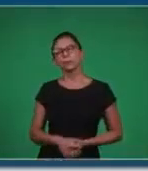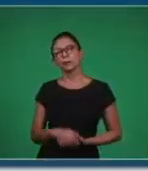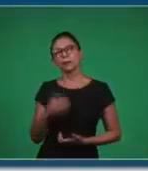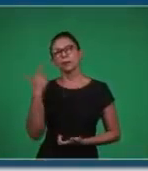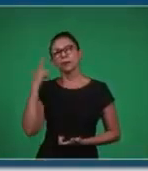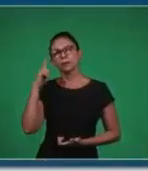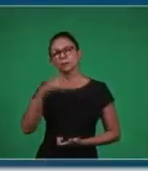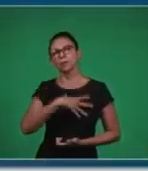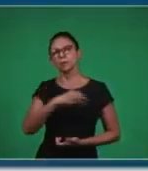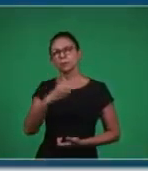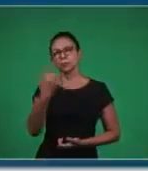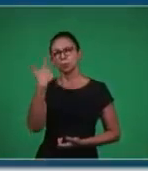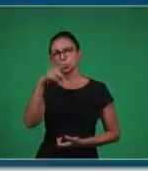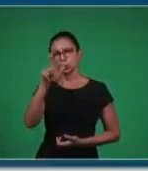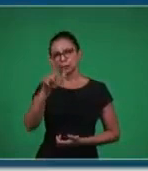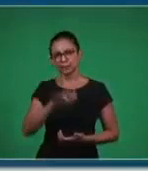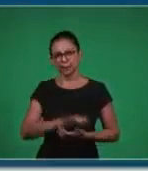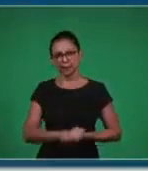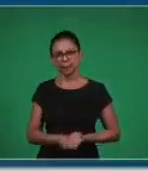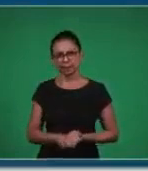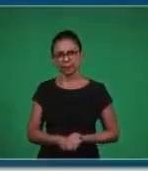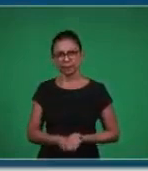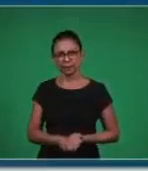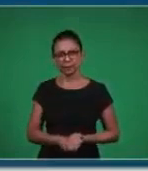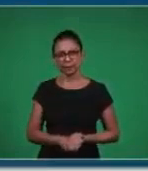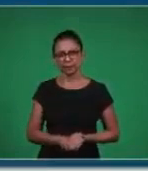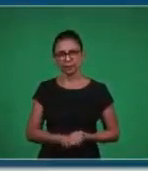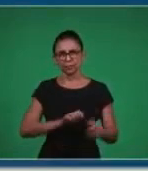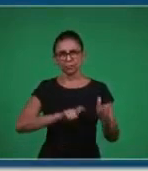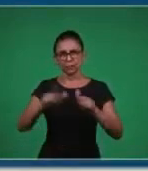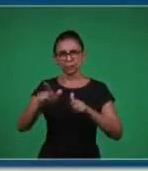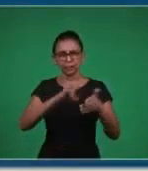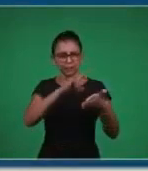Can your son plan and know